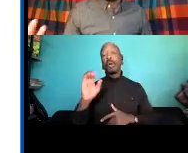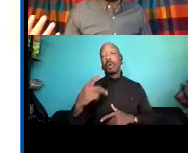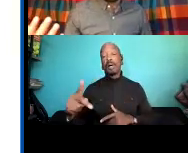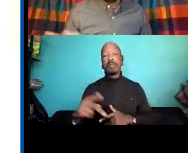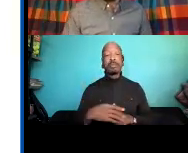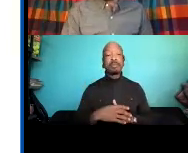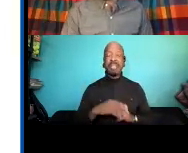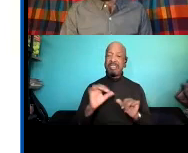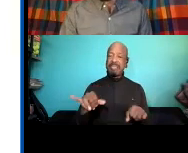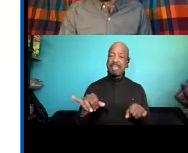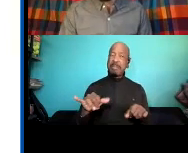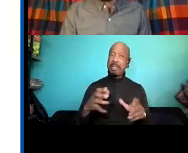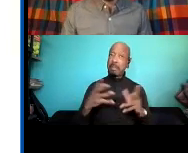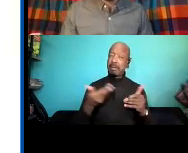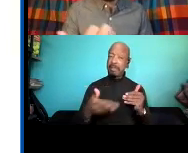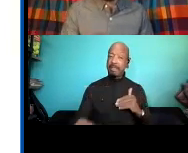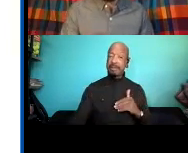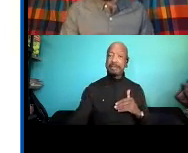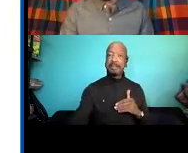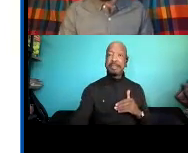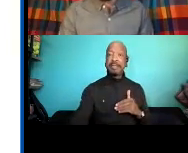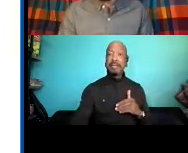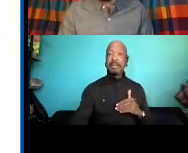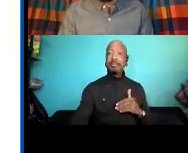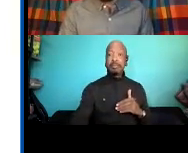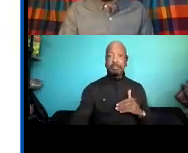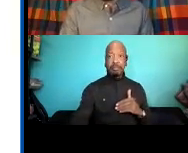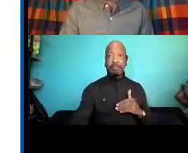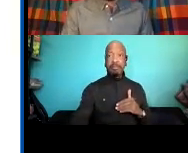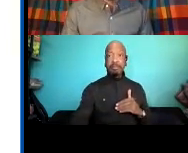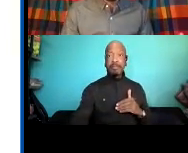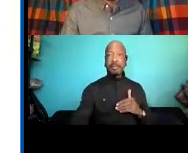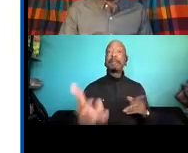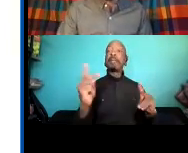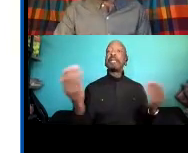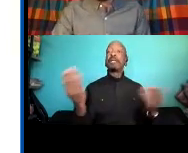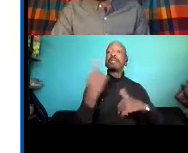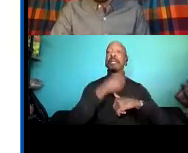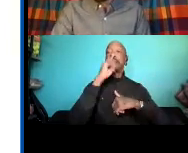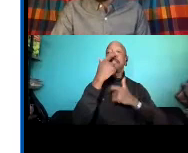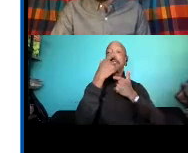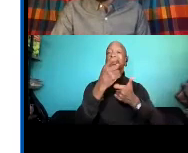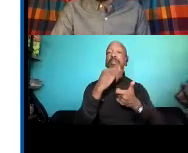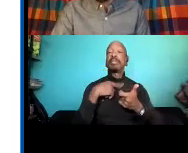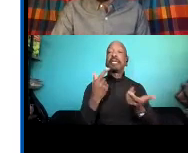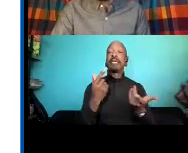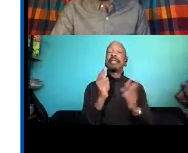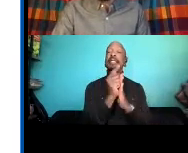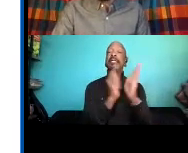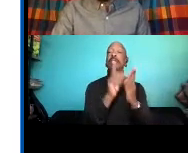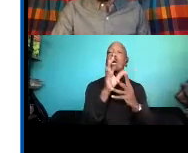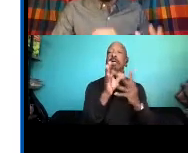Cooperatives can be a lot of things. Folks are here today because they are interested in legal entity options for worker